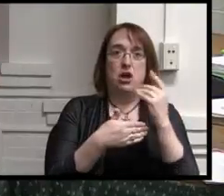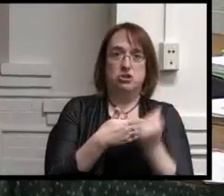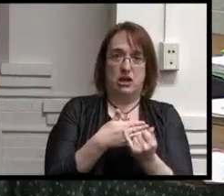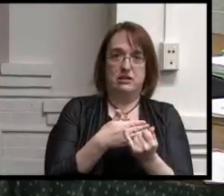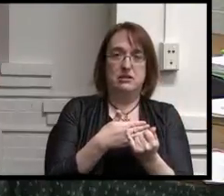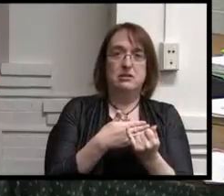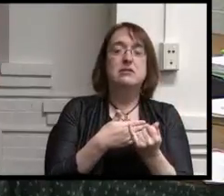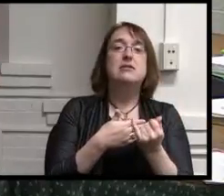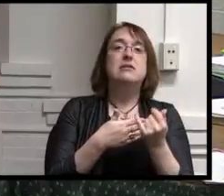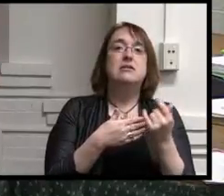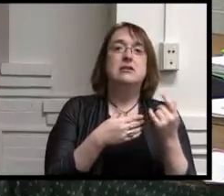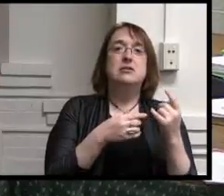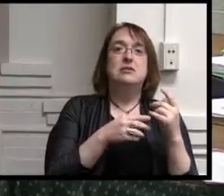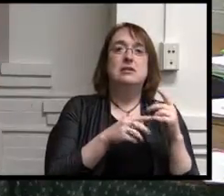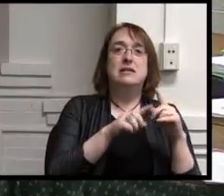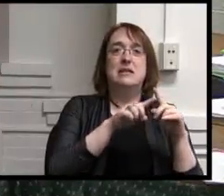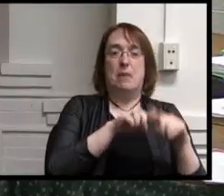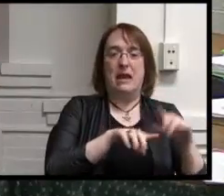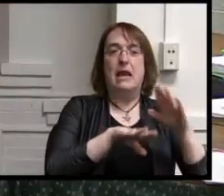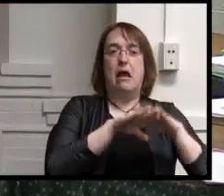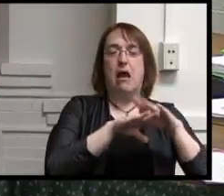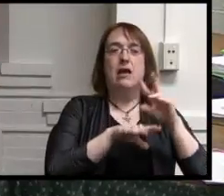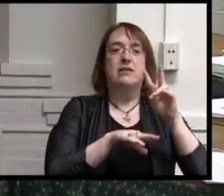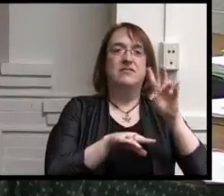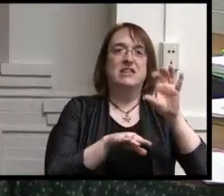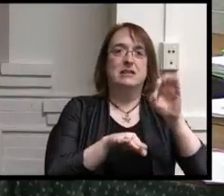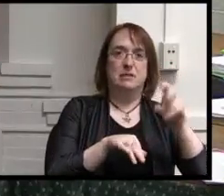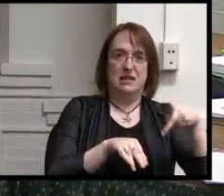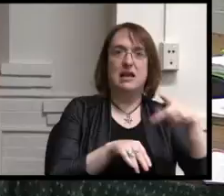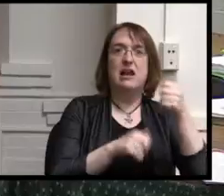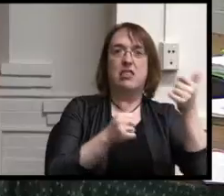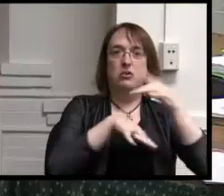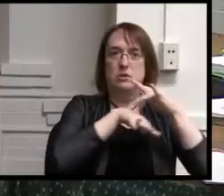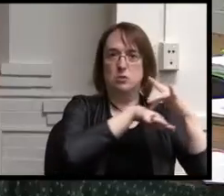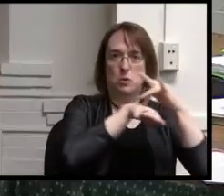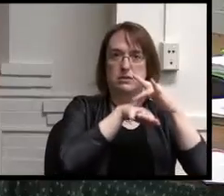on receiving support from the Vermont Community Development Program and other sources.